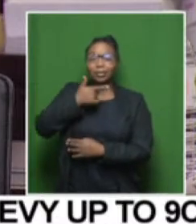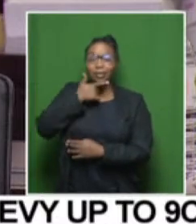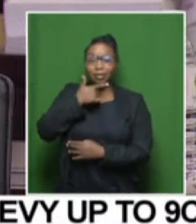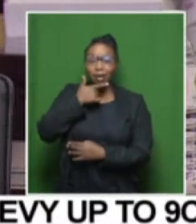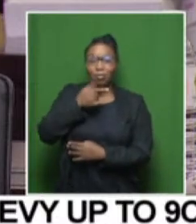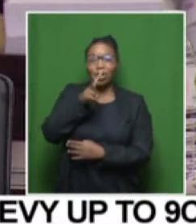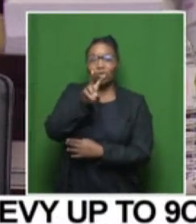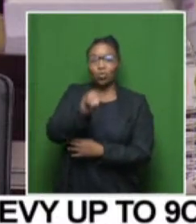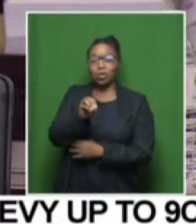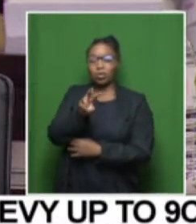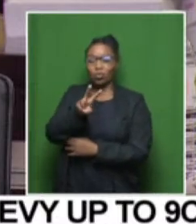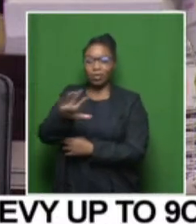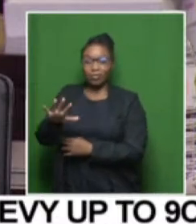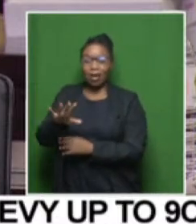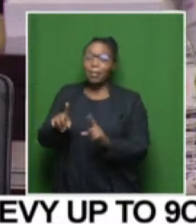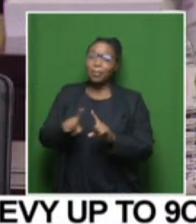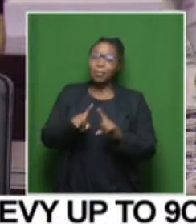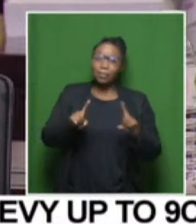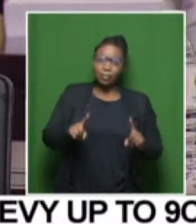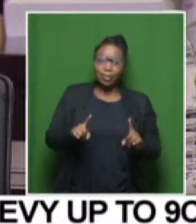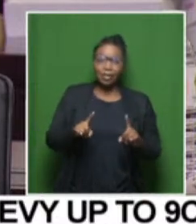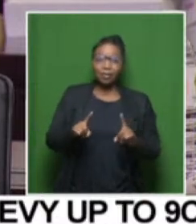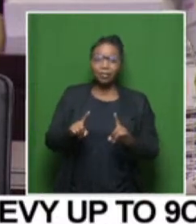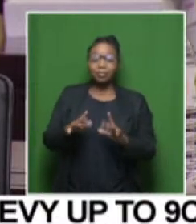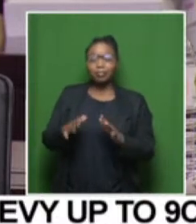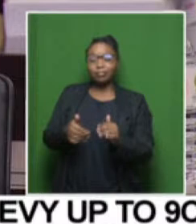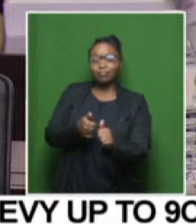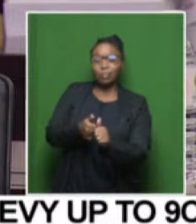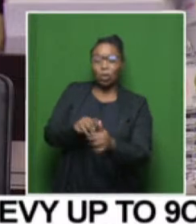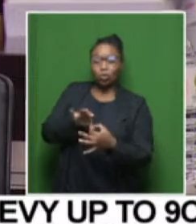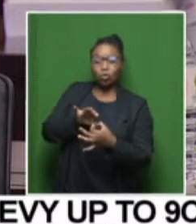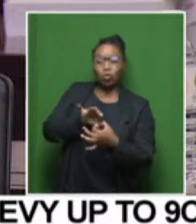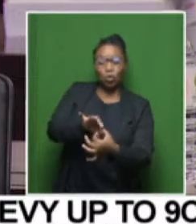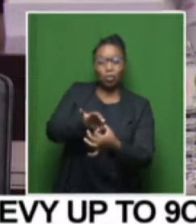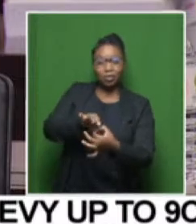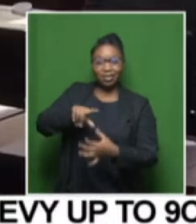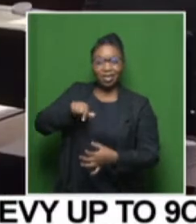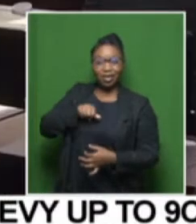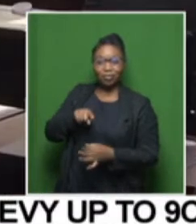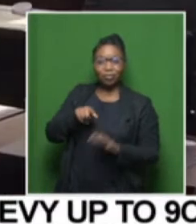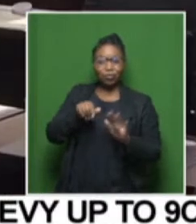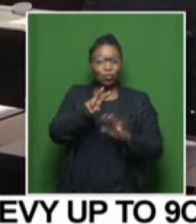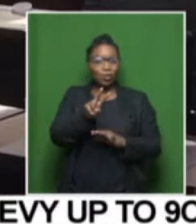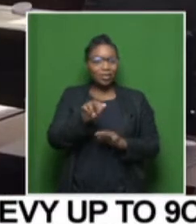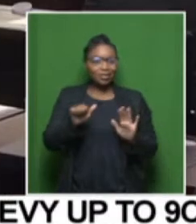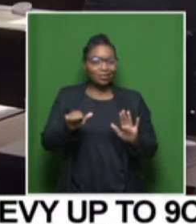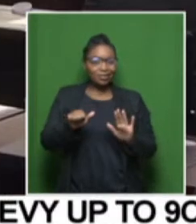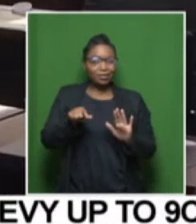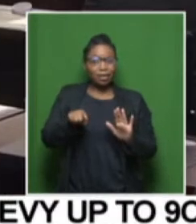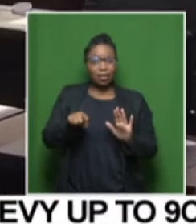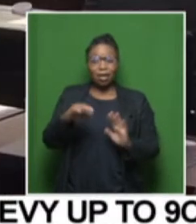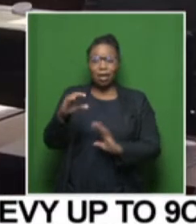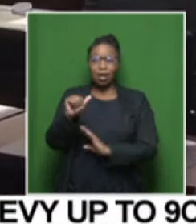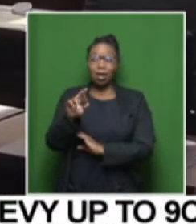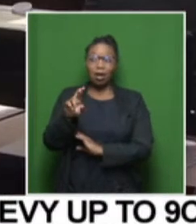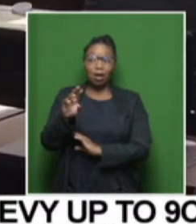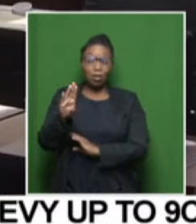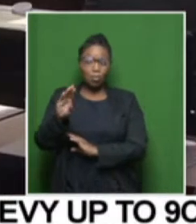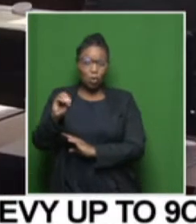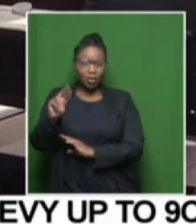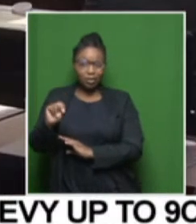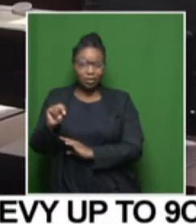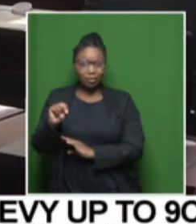However, in line with our commitments at COP26, the carbon tax rate will be progressively